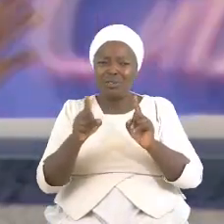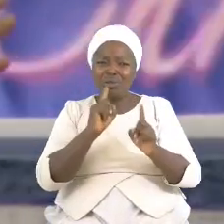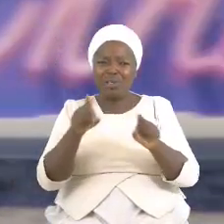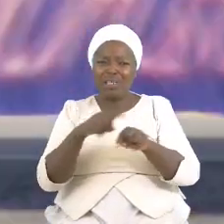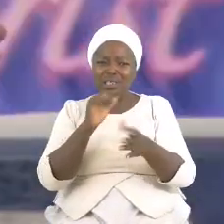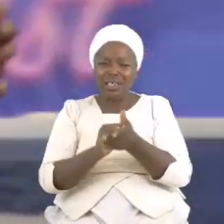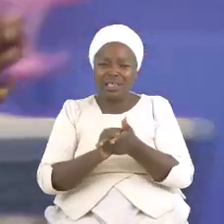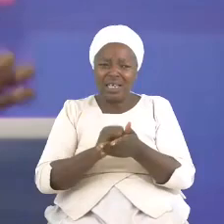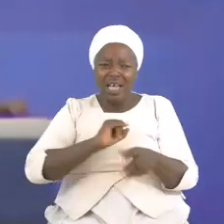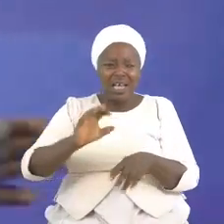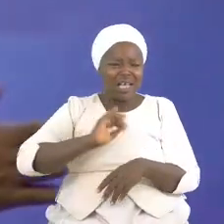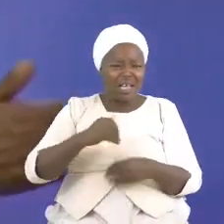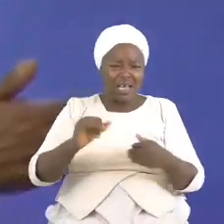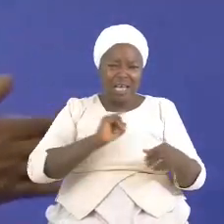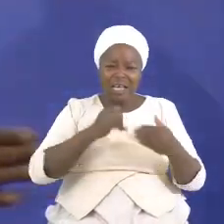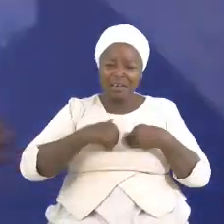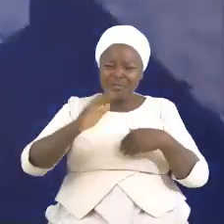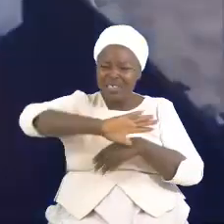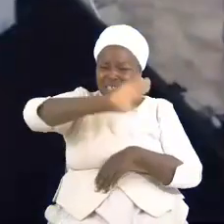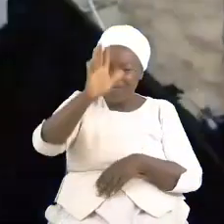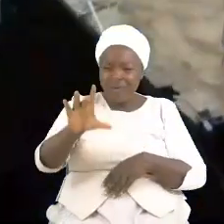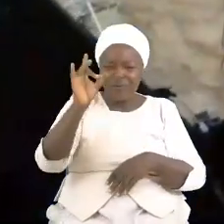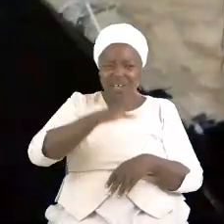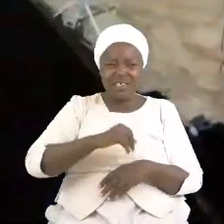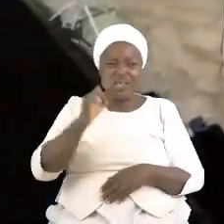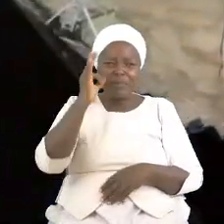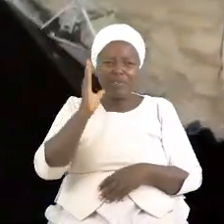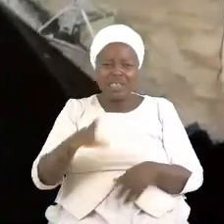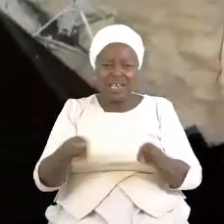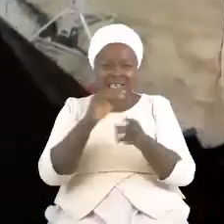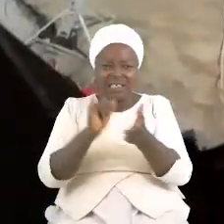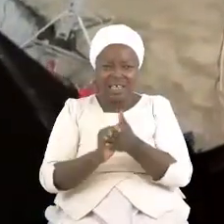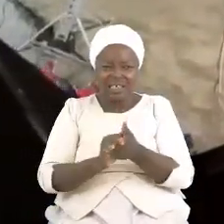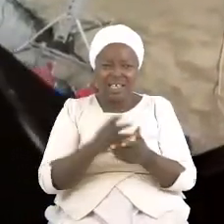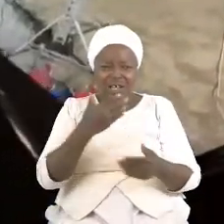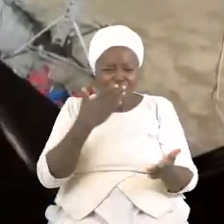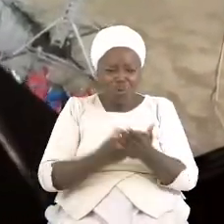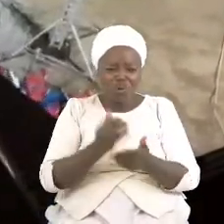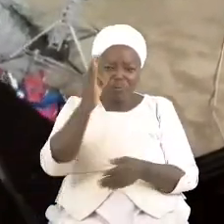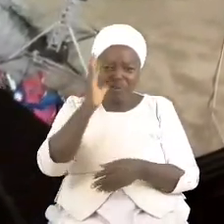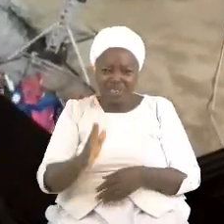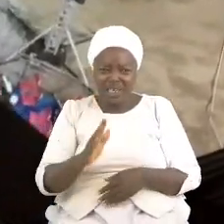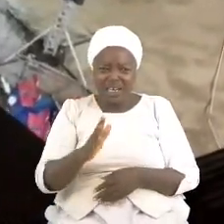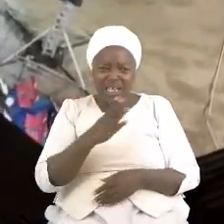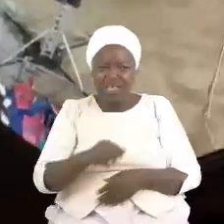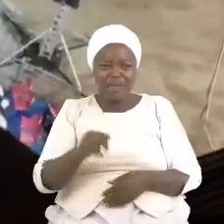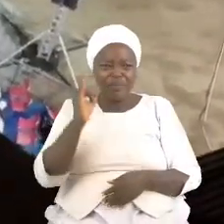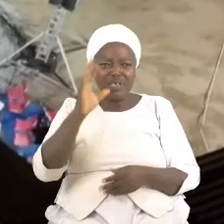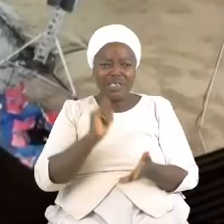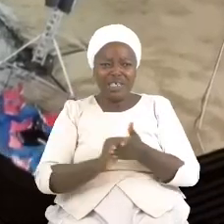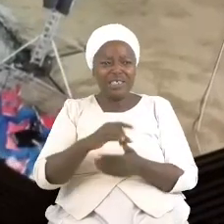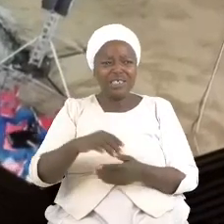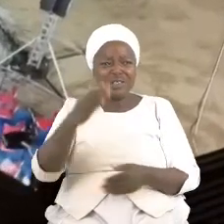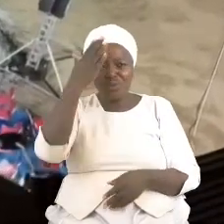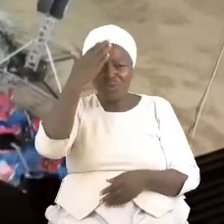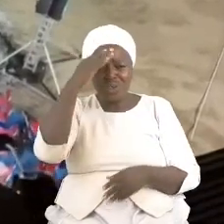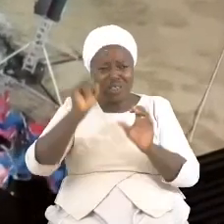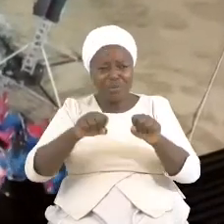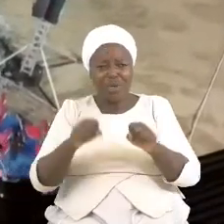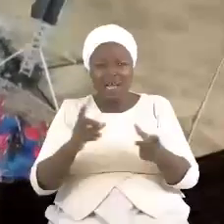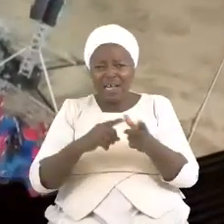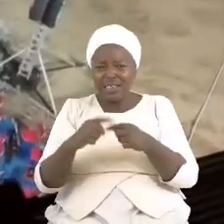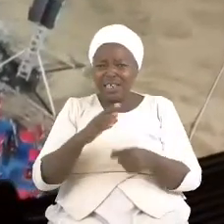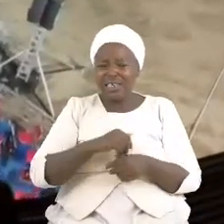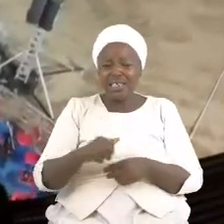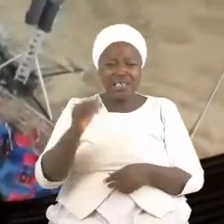a dignified preacher, an enlightened preacher, a civilized preacher talking like that. And